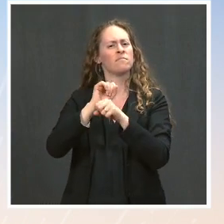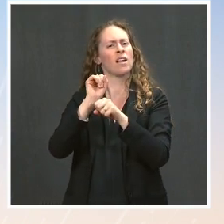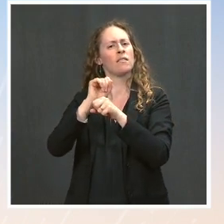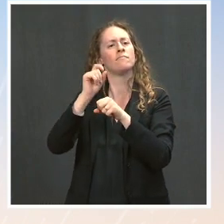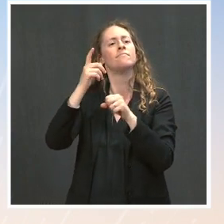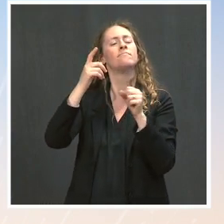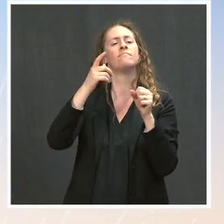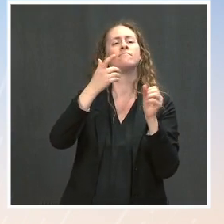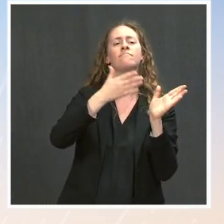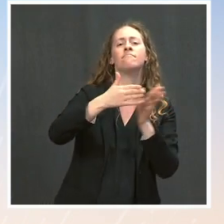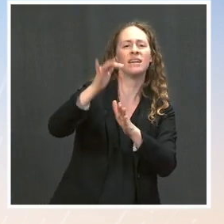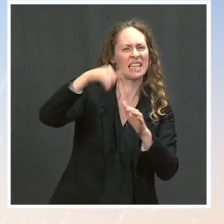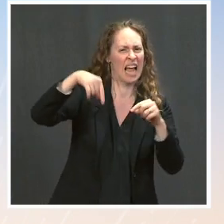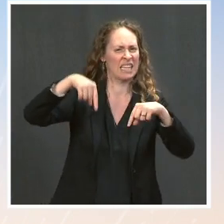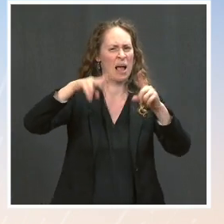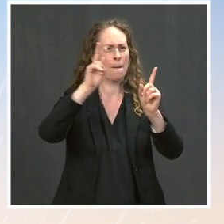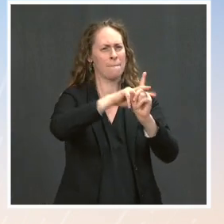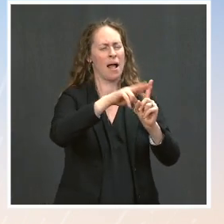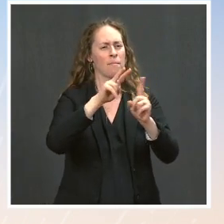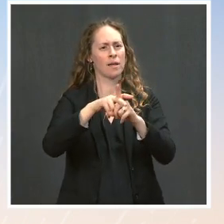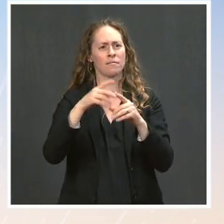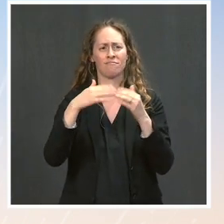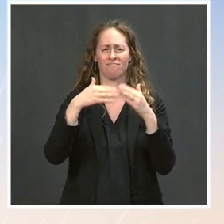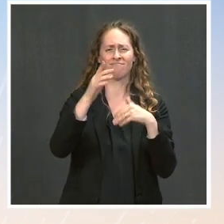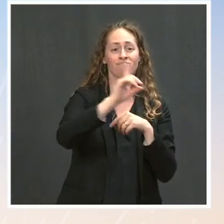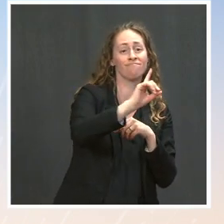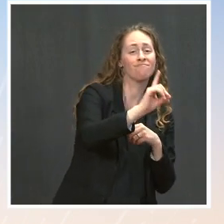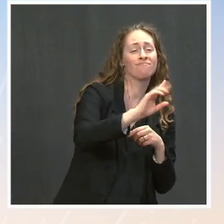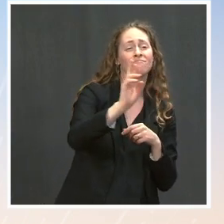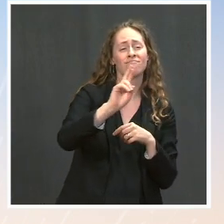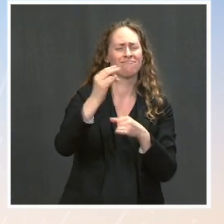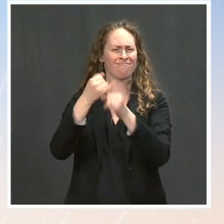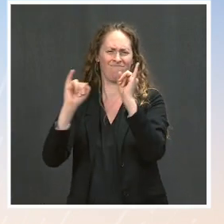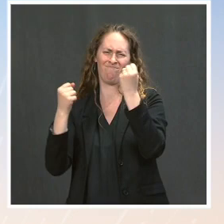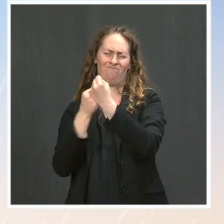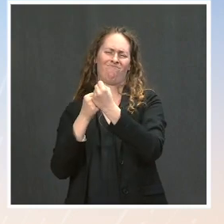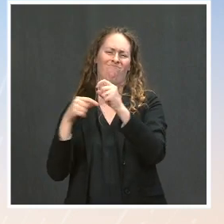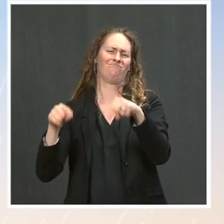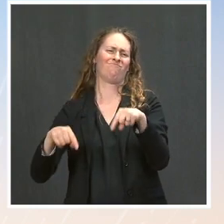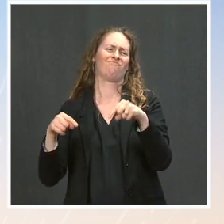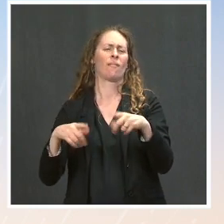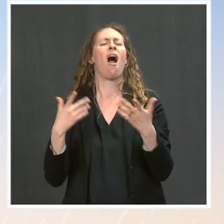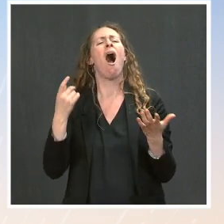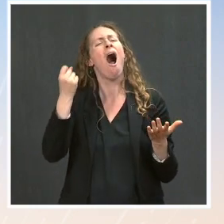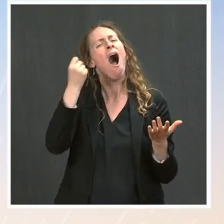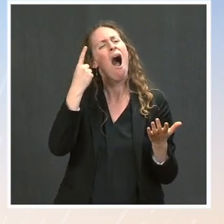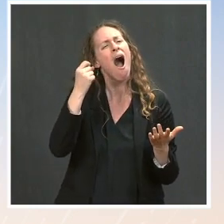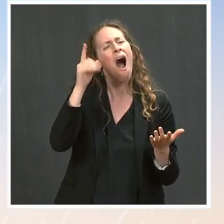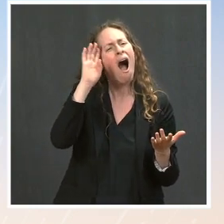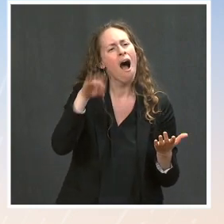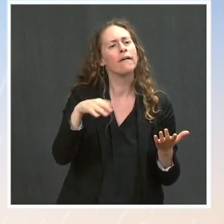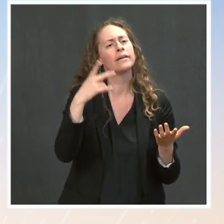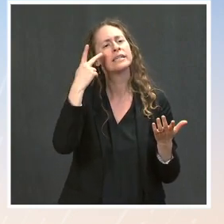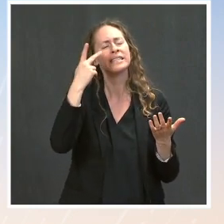public, Democrat, Republican, Independent. They certainly want to see him working with Republicans and Democrats here. And he's